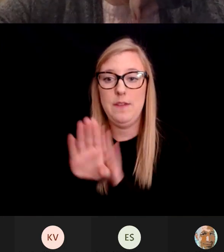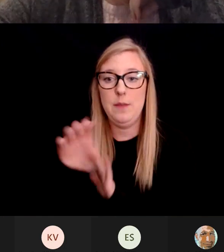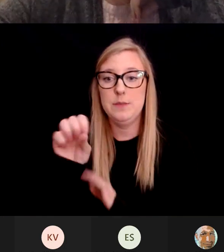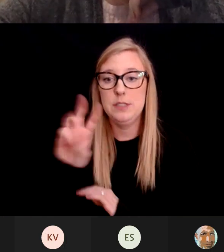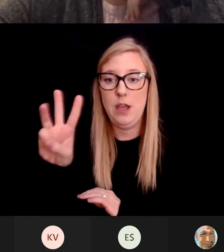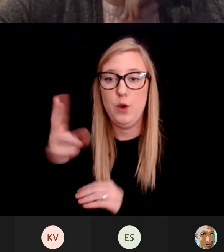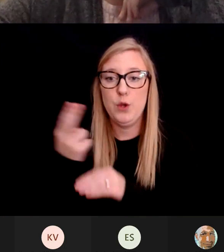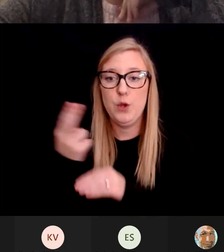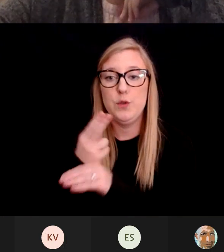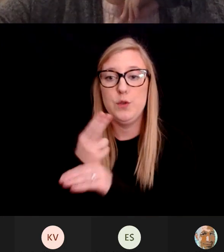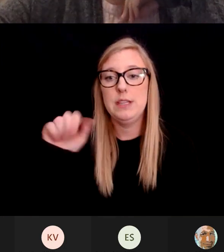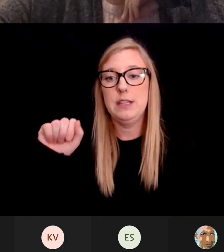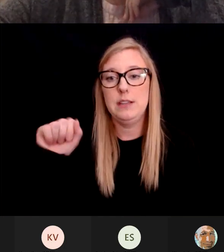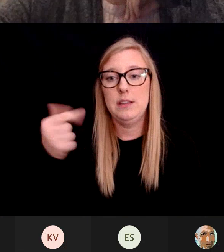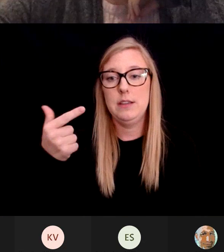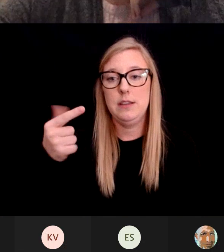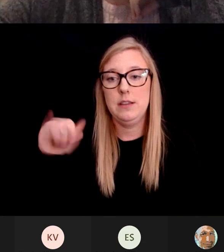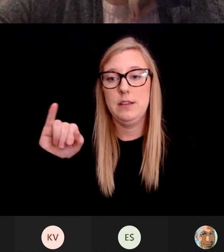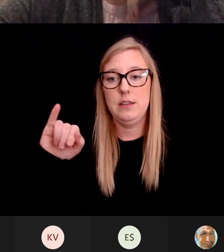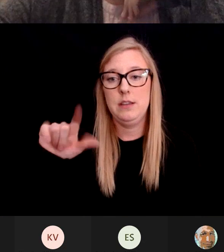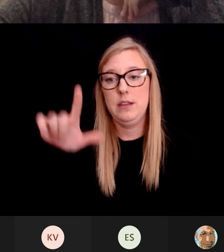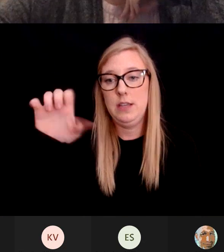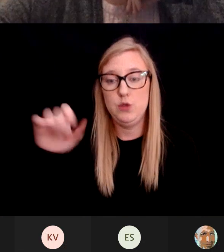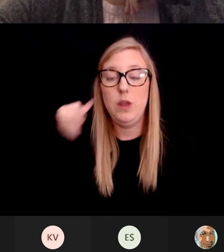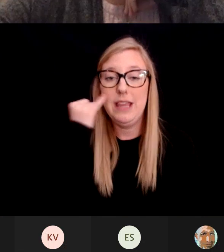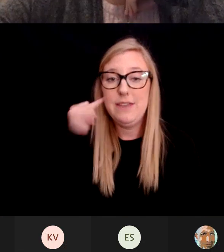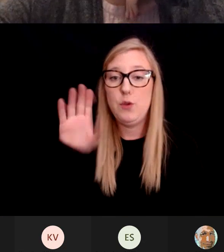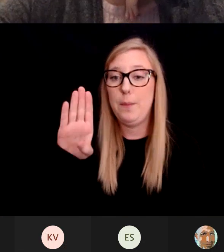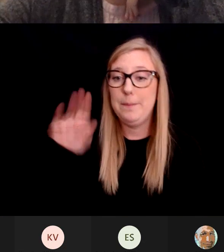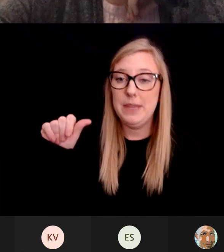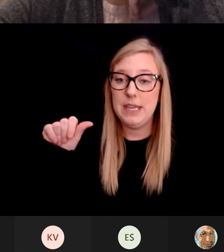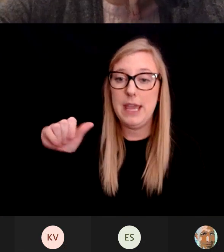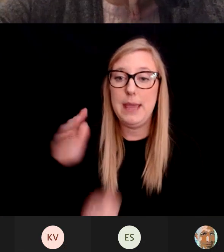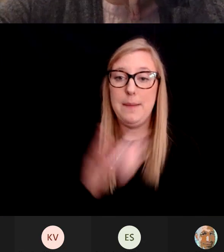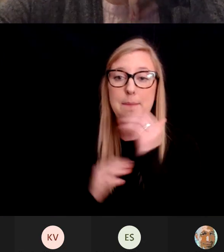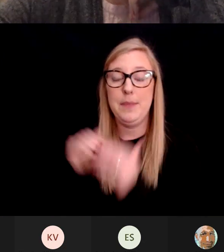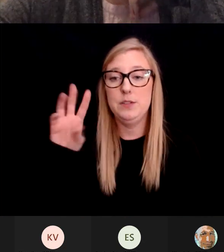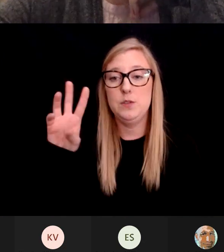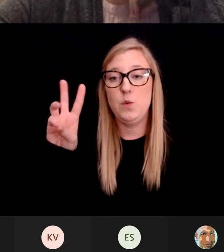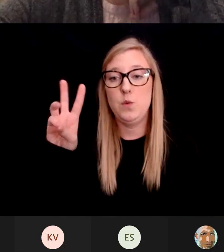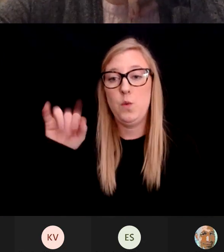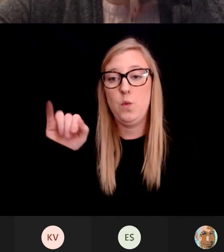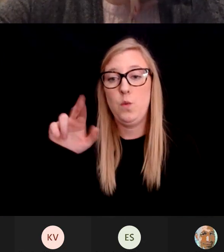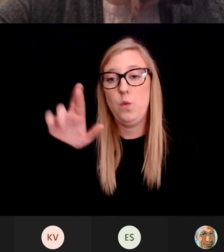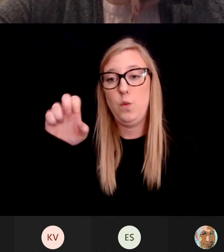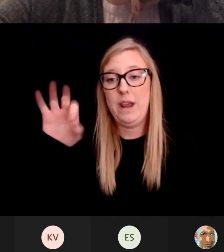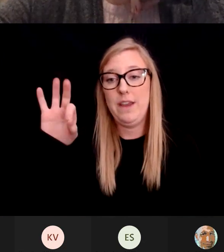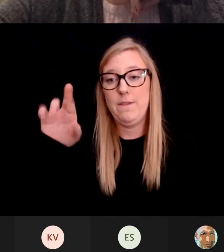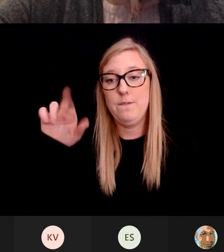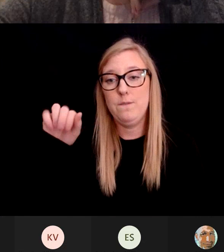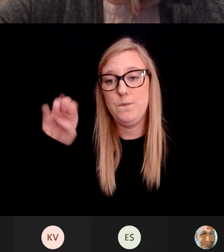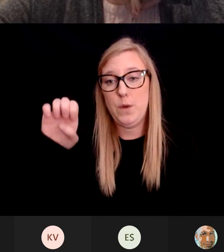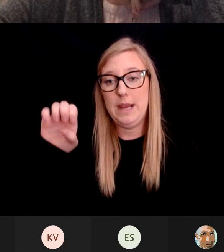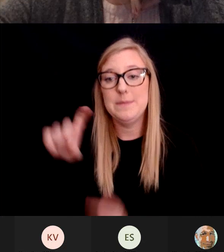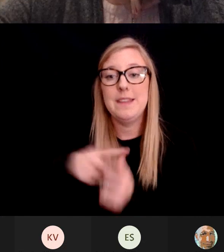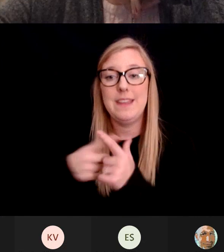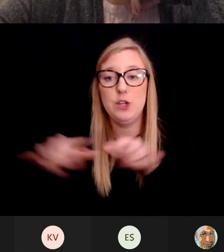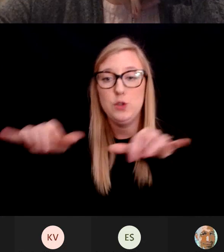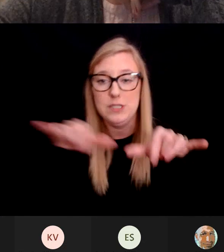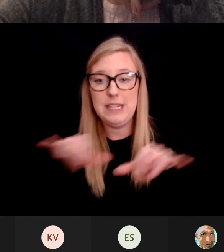is the process taught to your BAs? If your BAs build wireframes, the standard can be included. Great point.